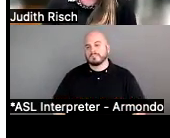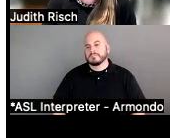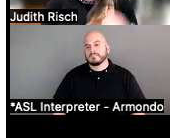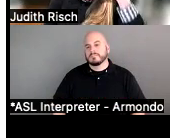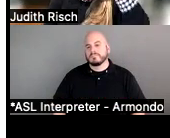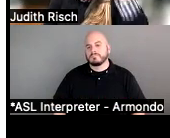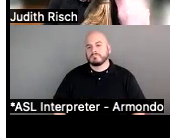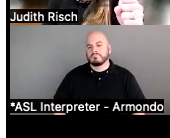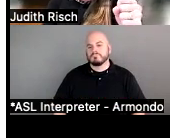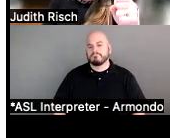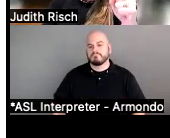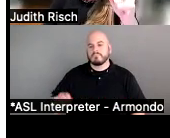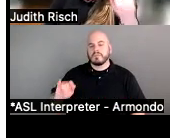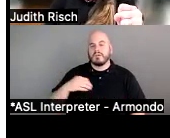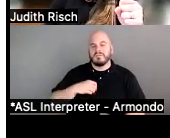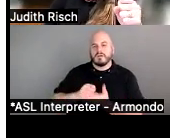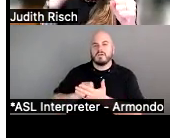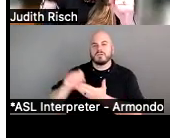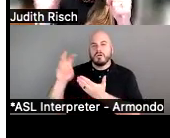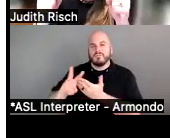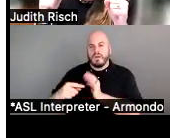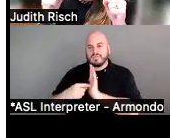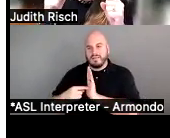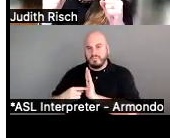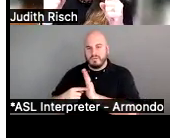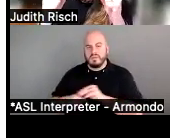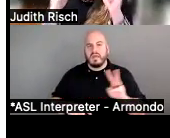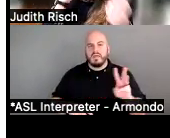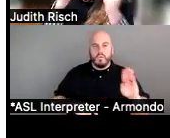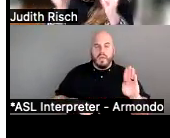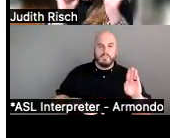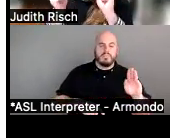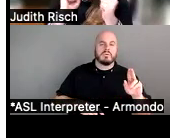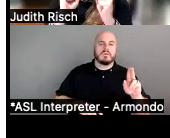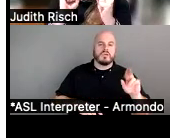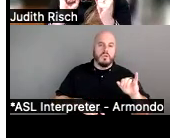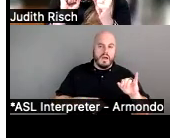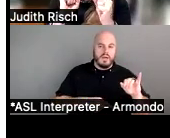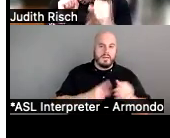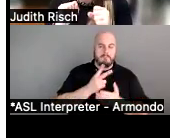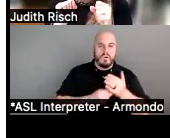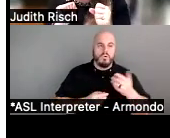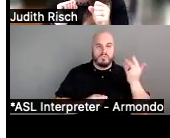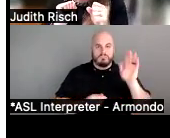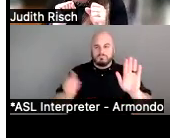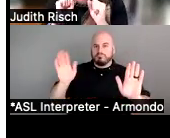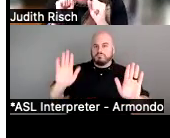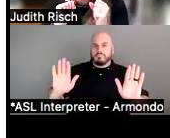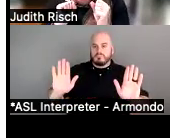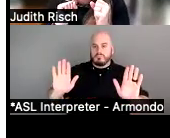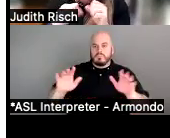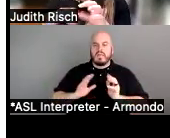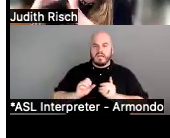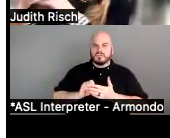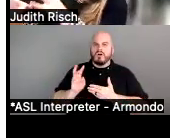If you have a software example and the web interface also, you have both presentations of it, which a lot of software likes